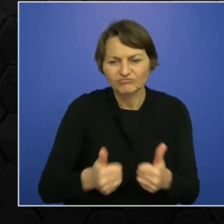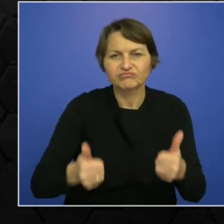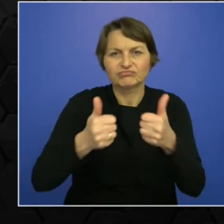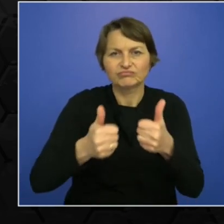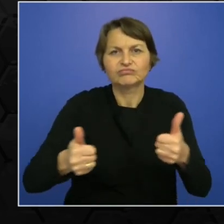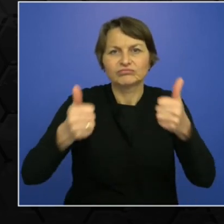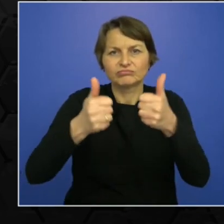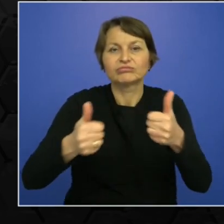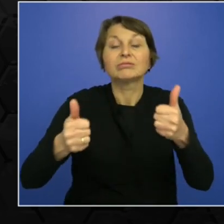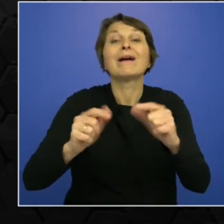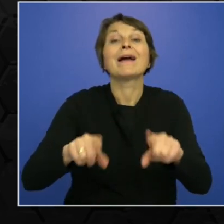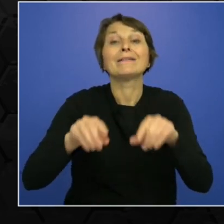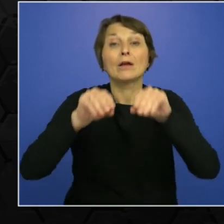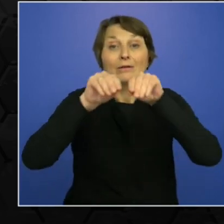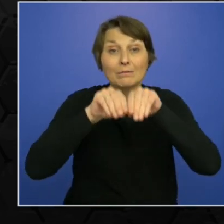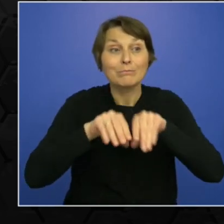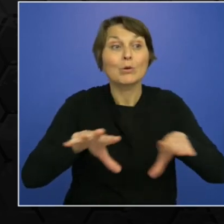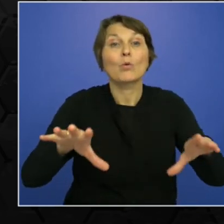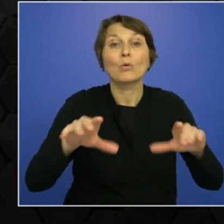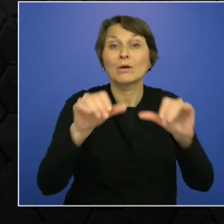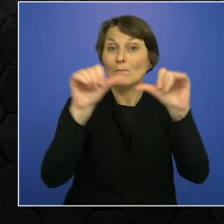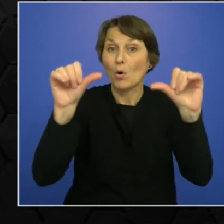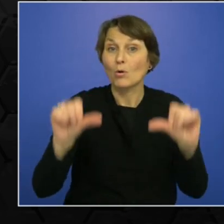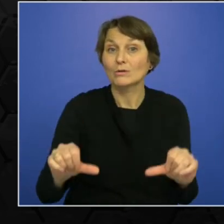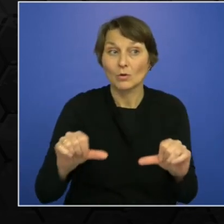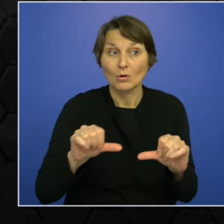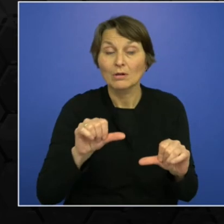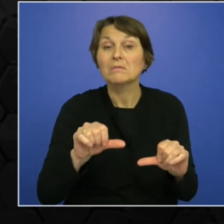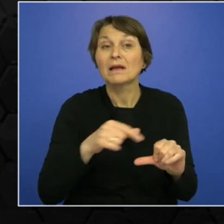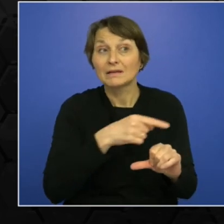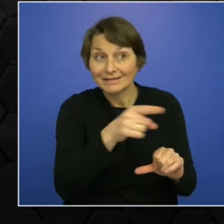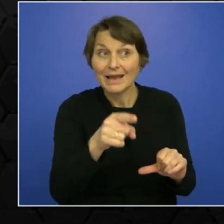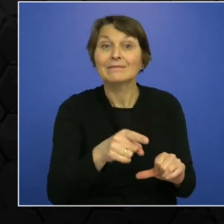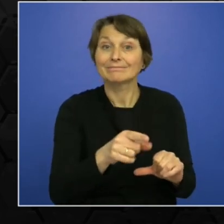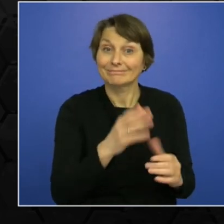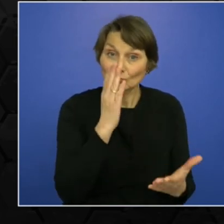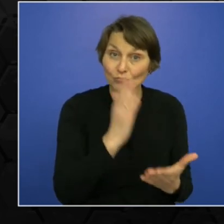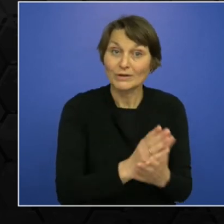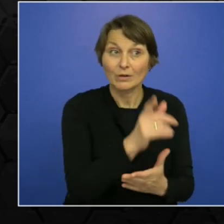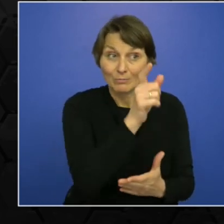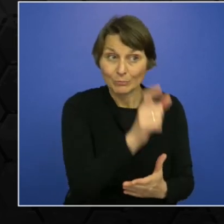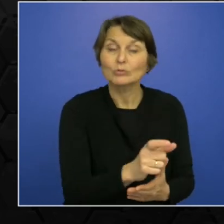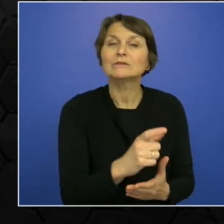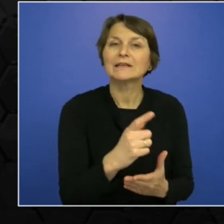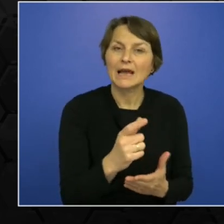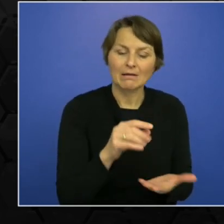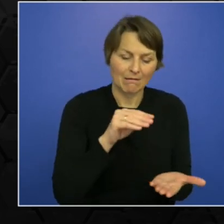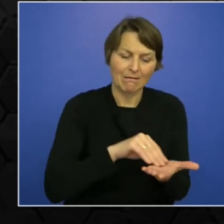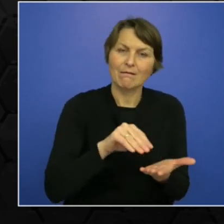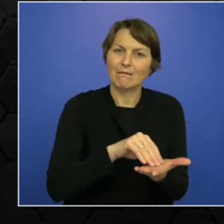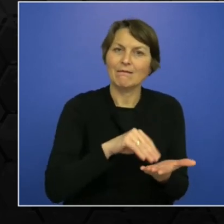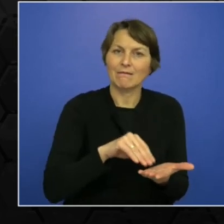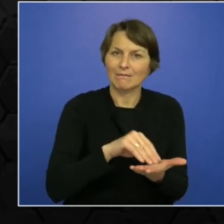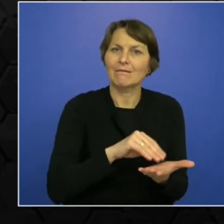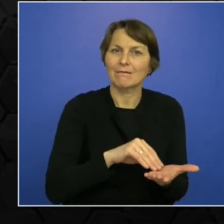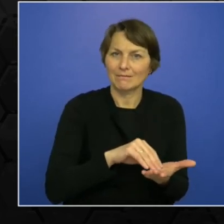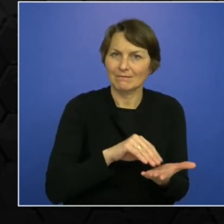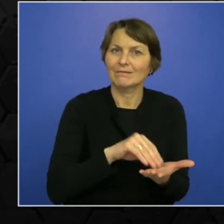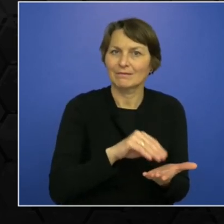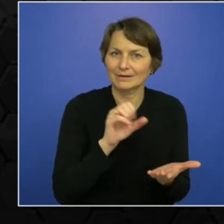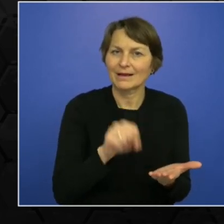our model on a device and having actual users use it. And now having the